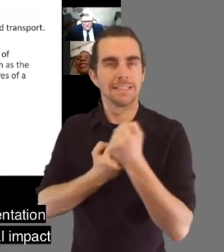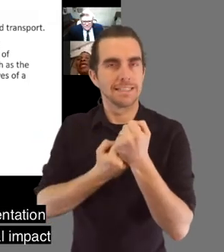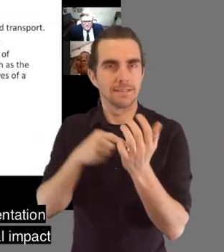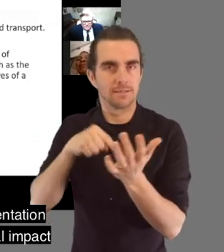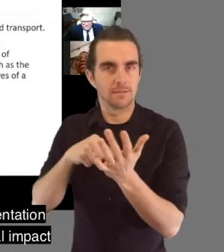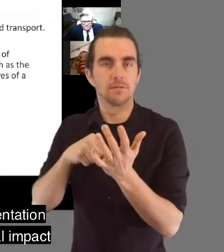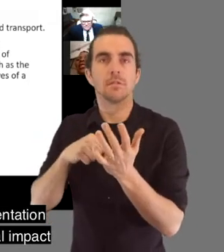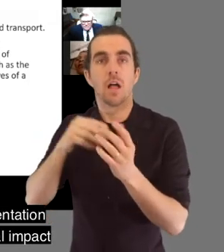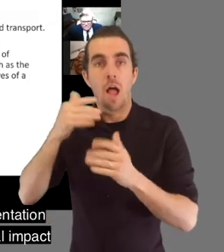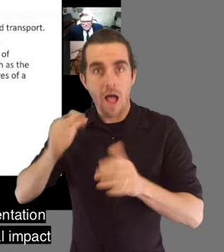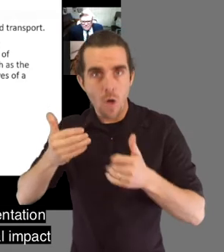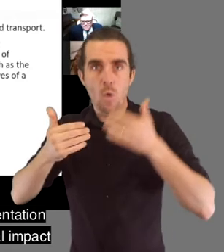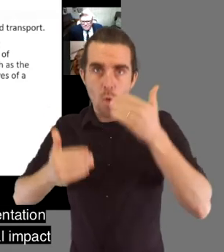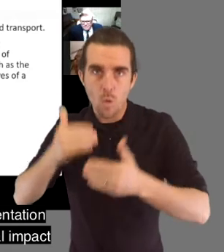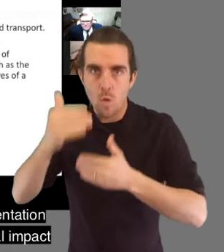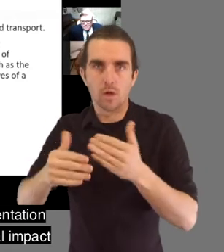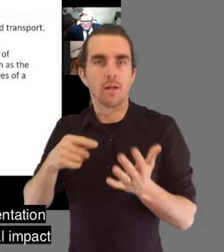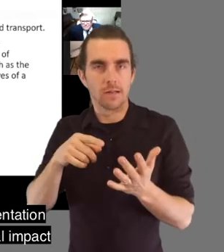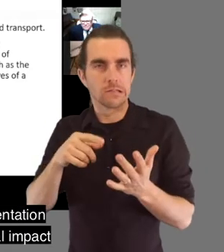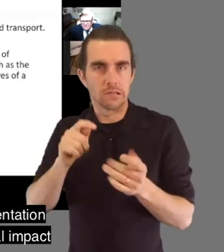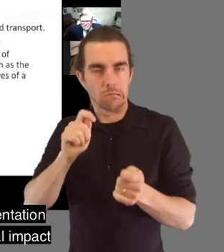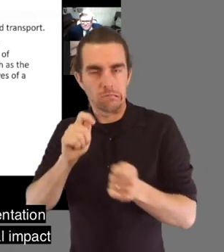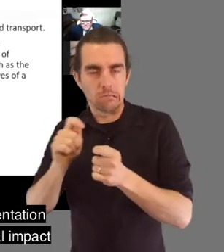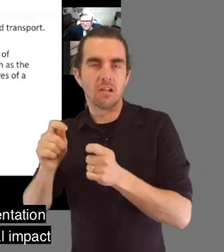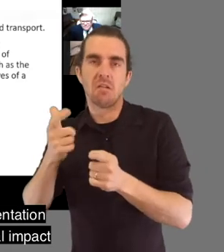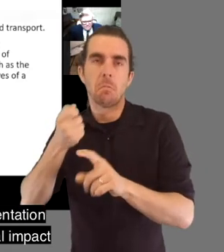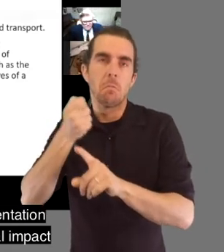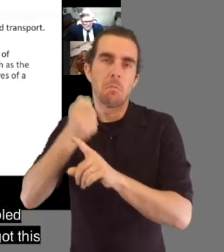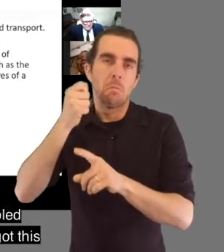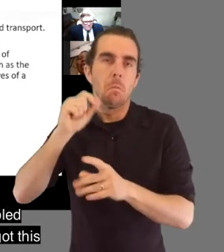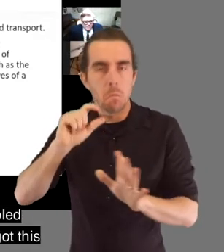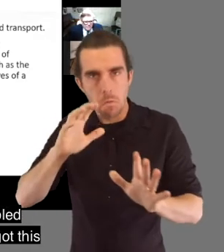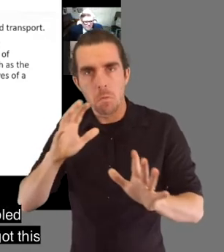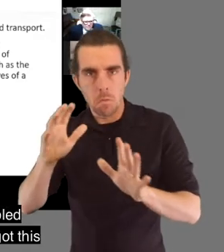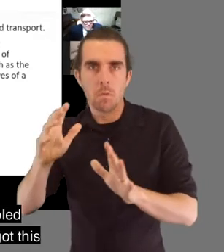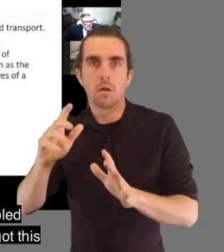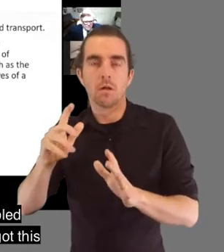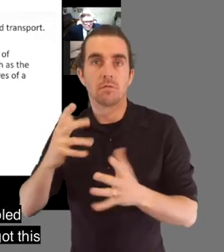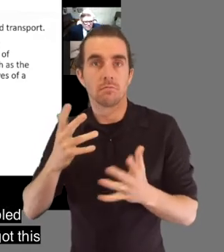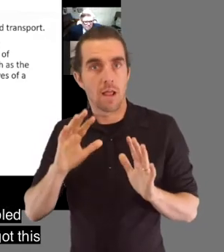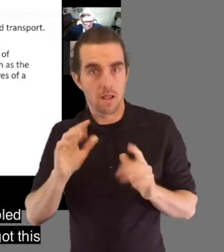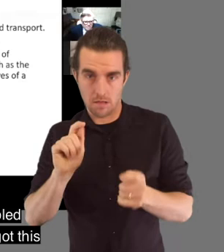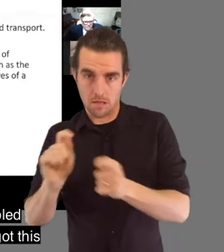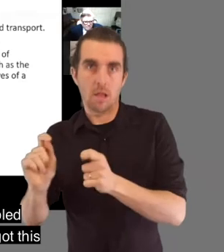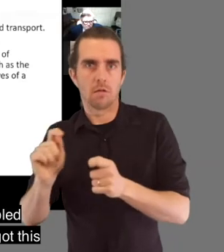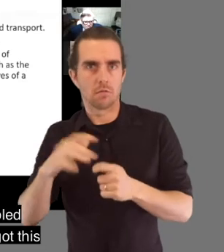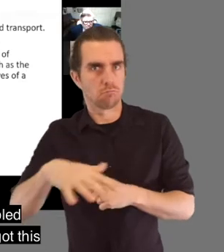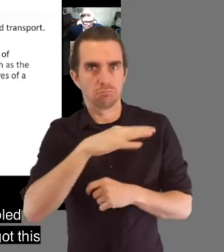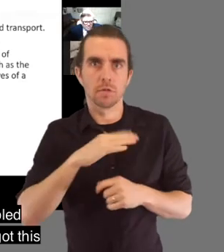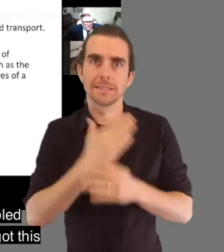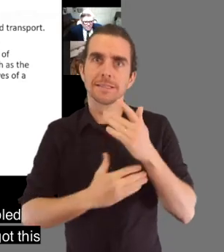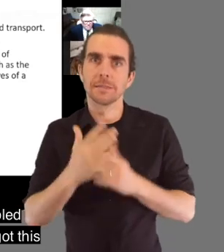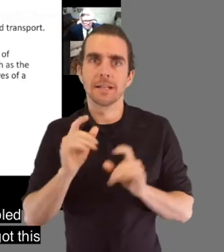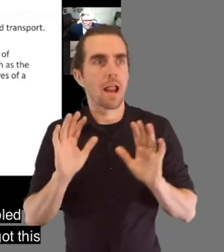the implementation of these policies has made marginal impact on the lives of majority of these people in South